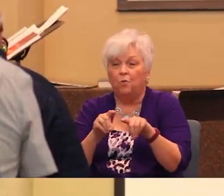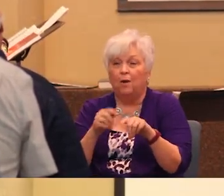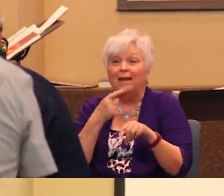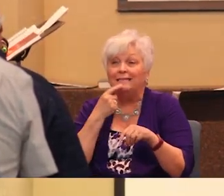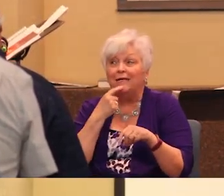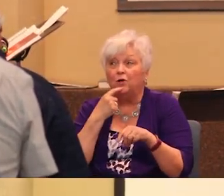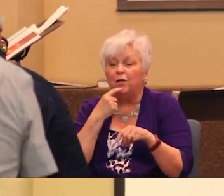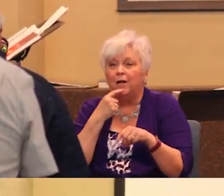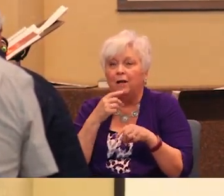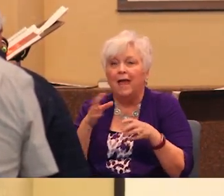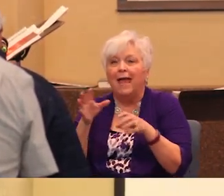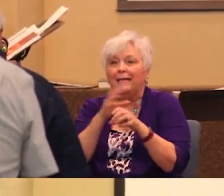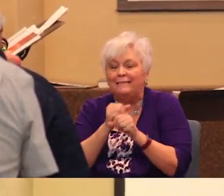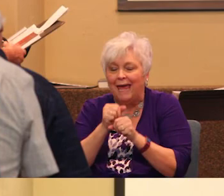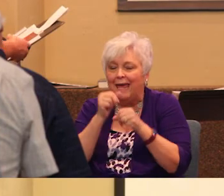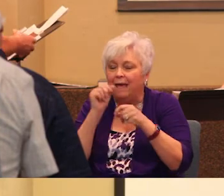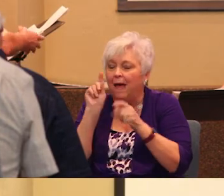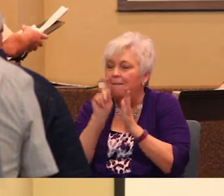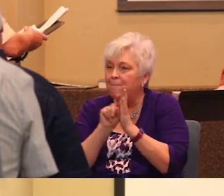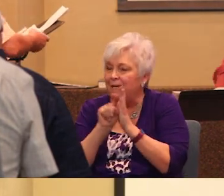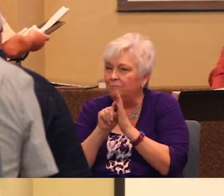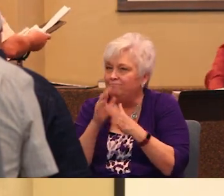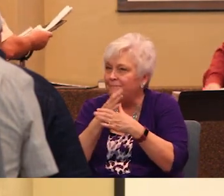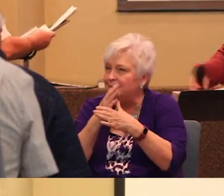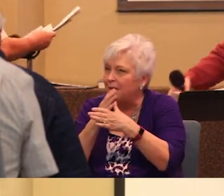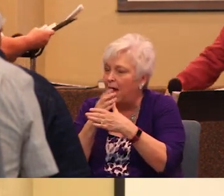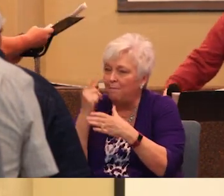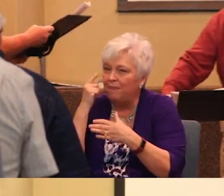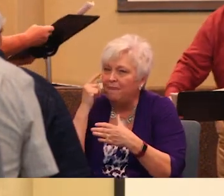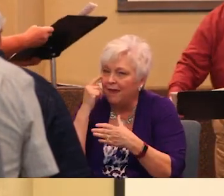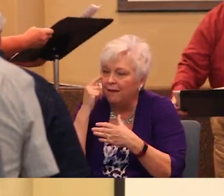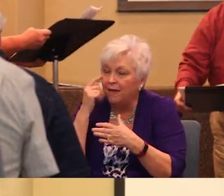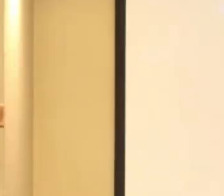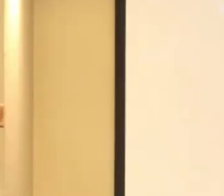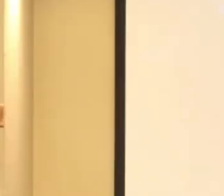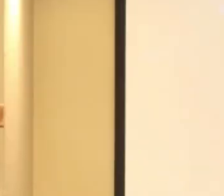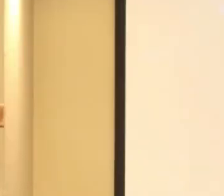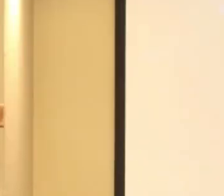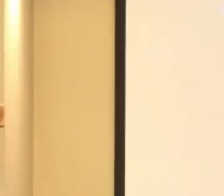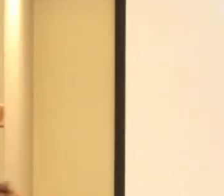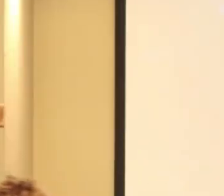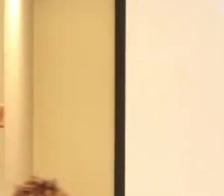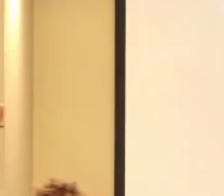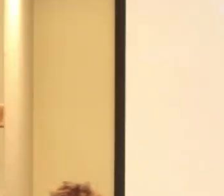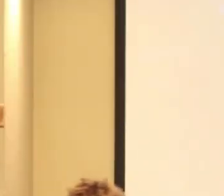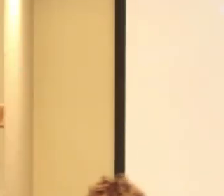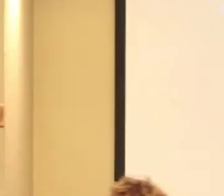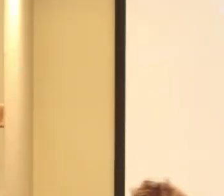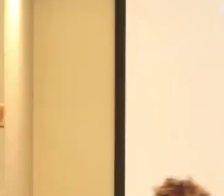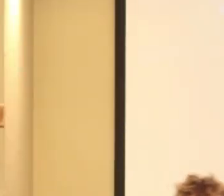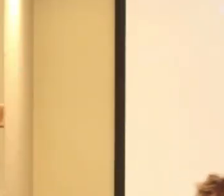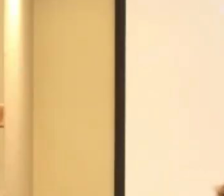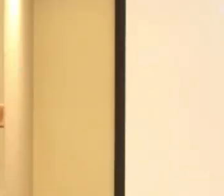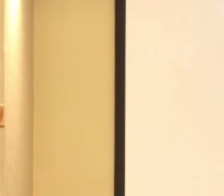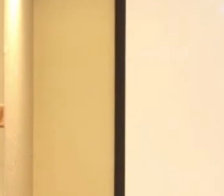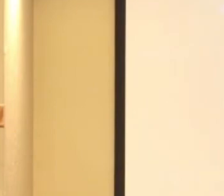earlier. Take a little pause, and then God is telling you to do something, be courageous.